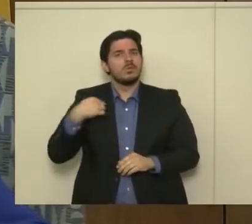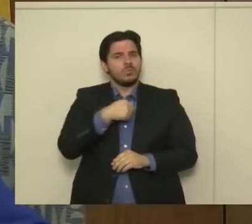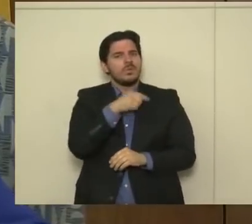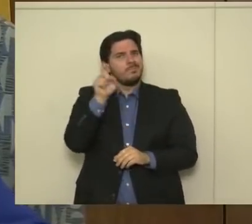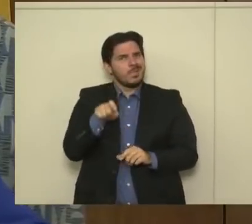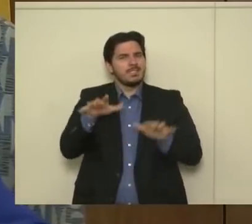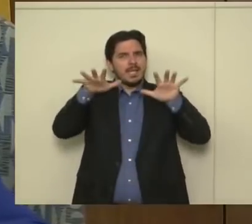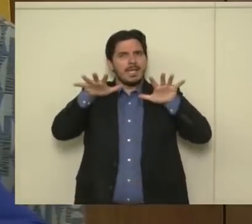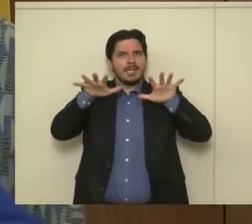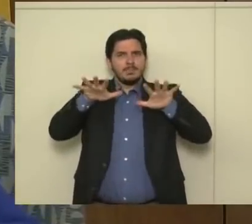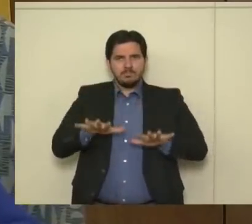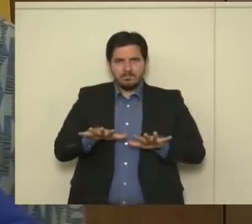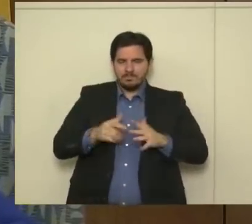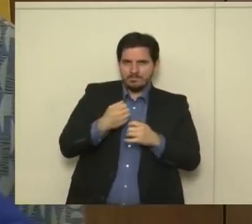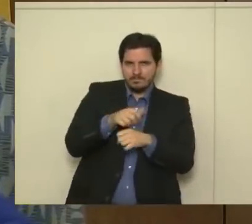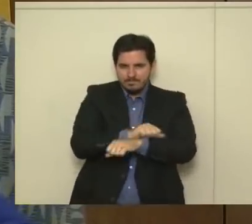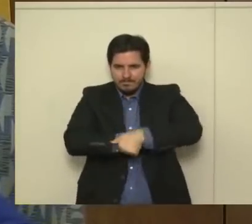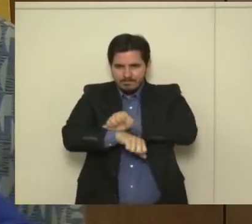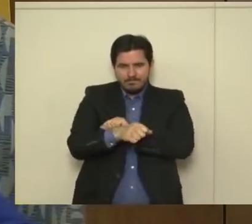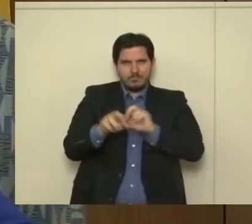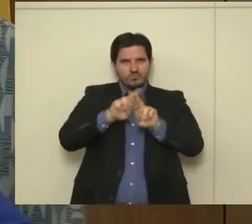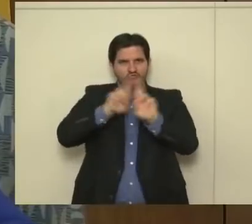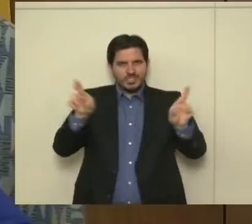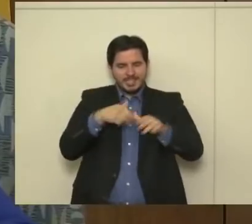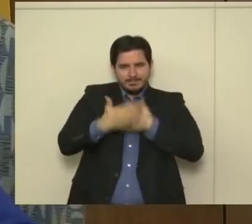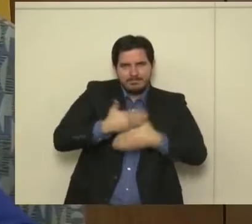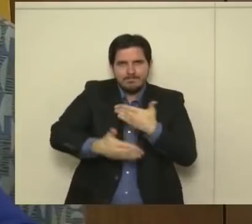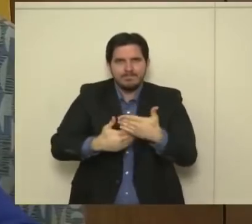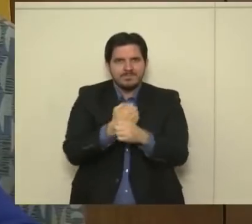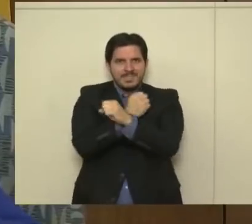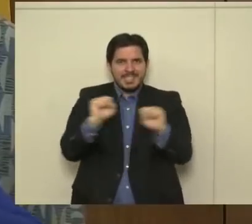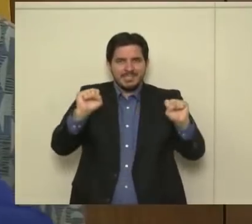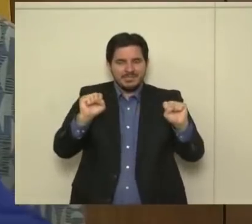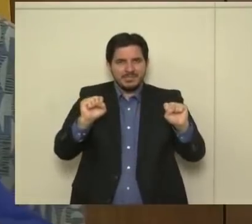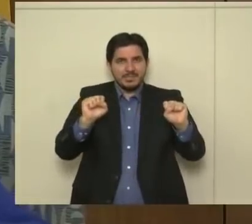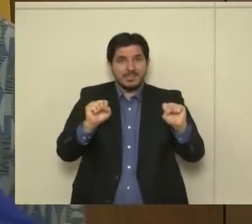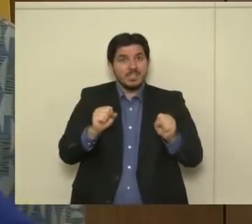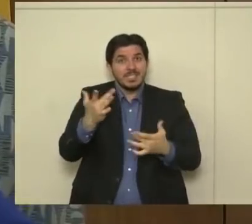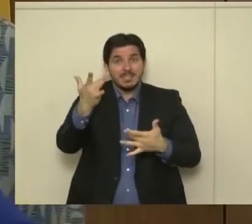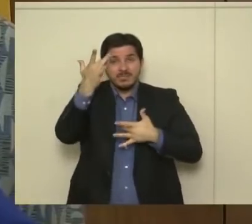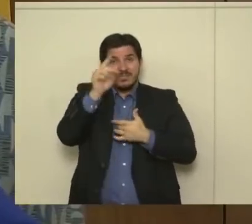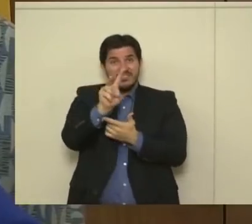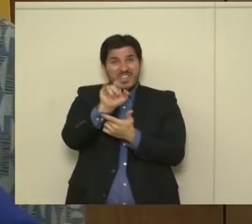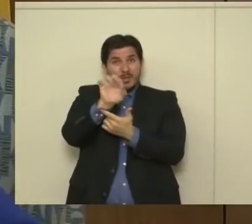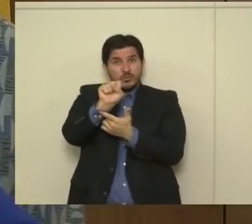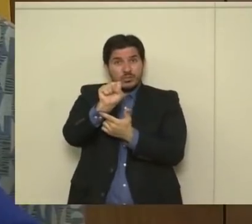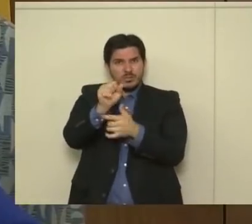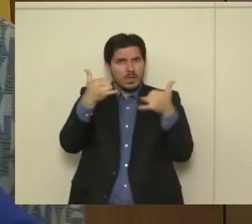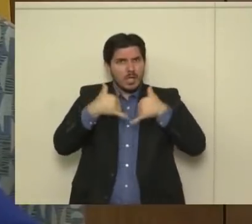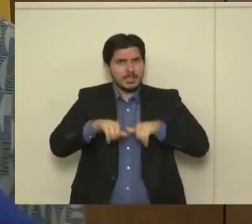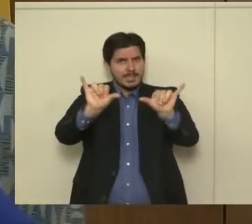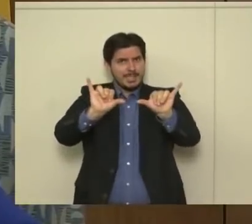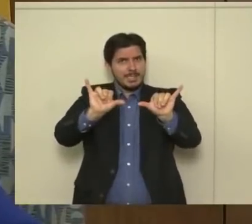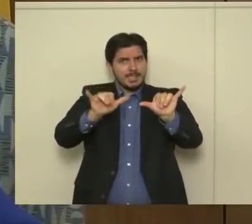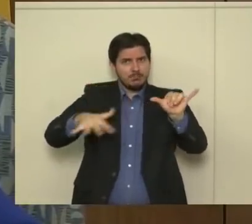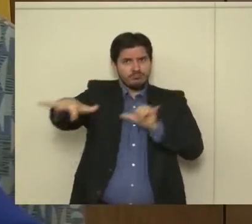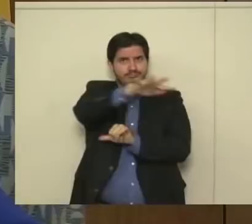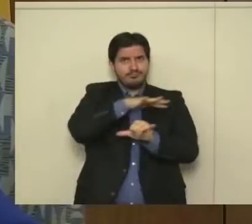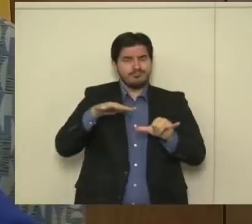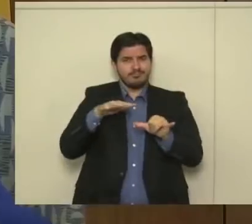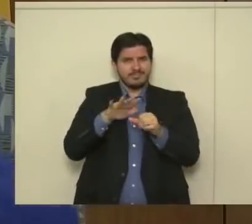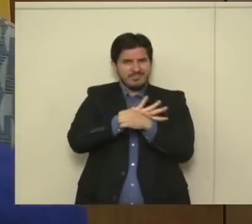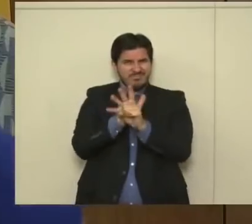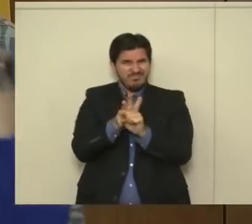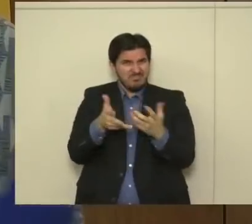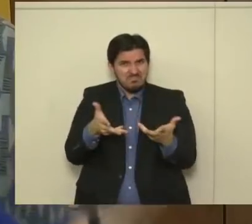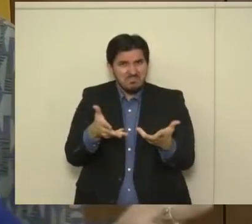anywhere. It's all up to us. Then we can't successfully keep doing the work that we're doing. And I just really want